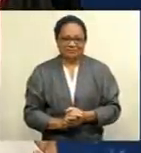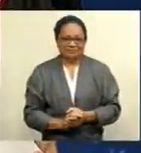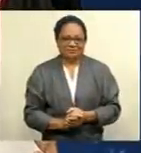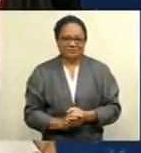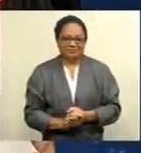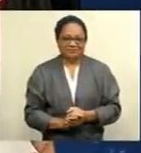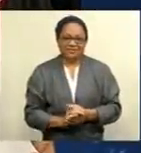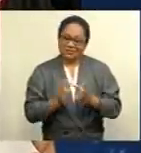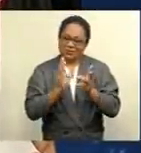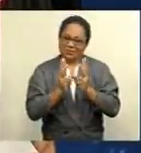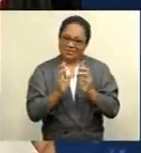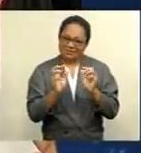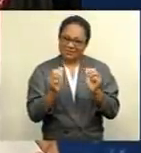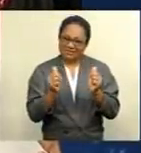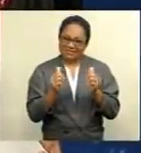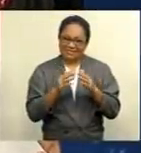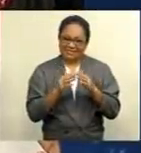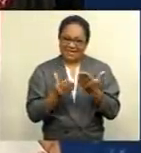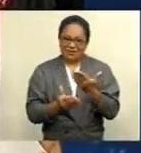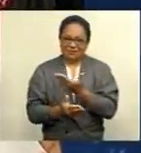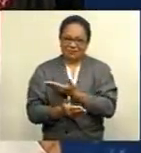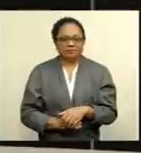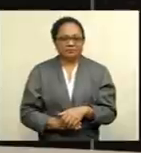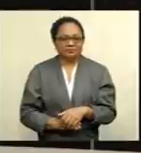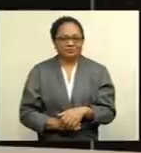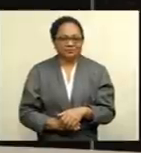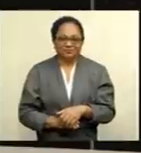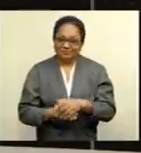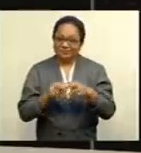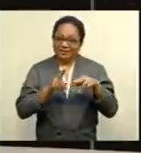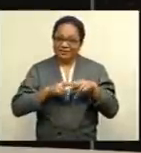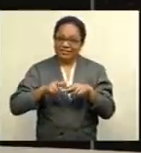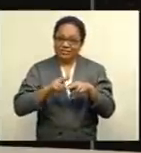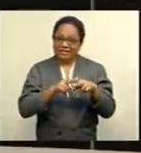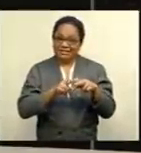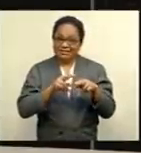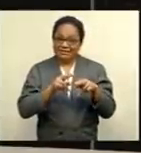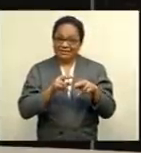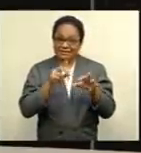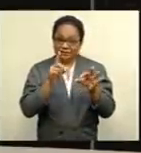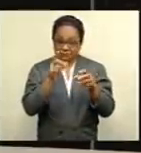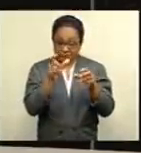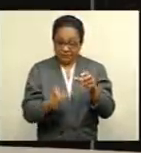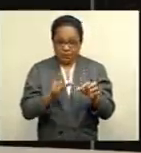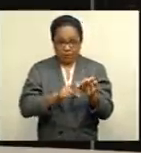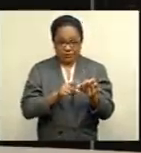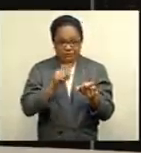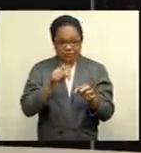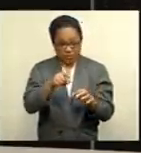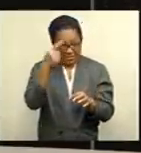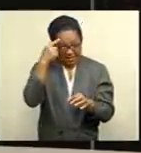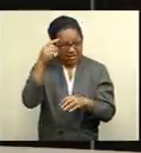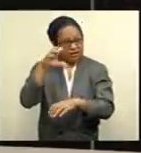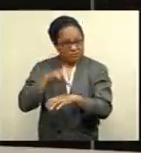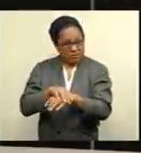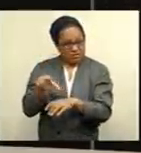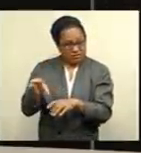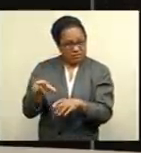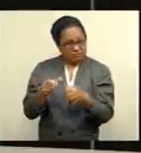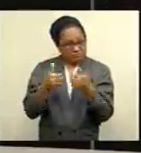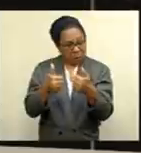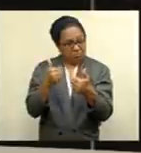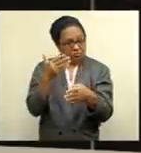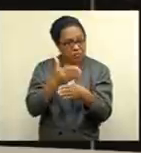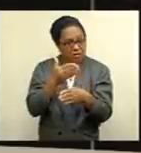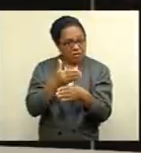That's the weather for now, and it's back to Edwin. In Fijian Pulse, we ask, do you think police are doing a good job in keeping